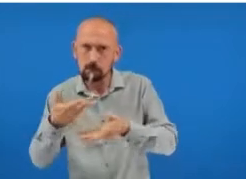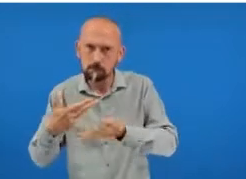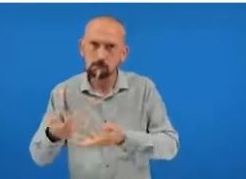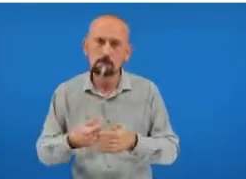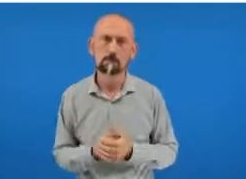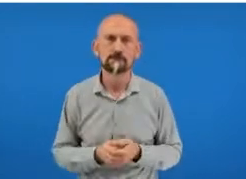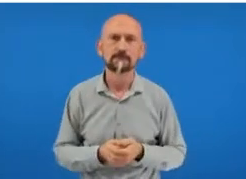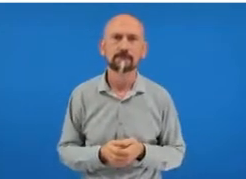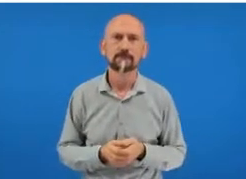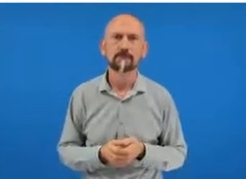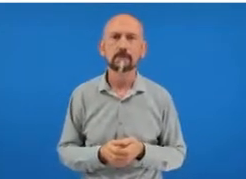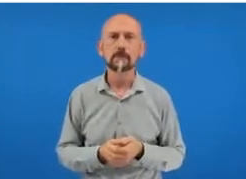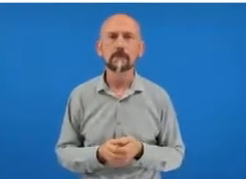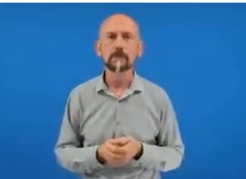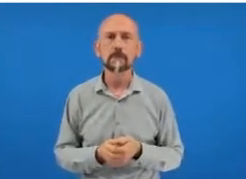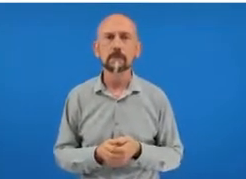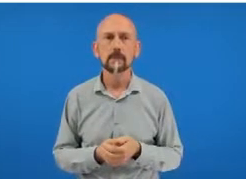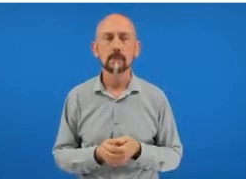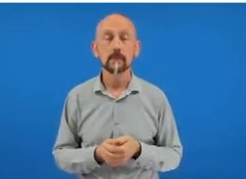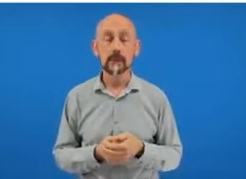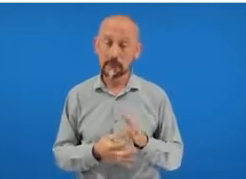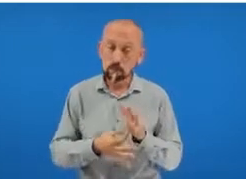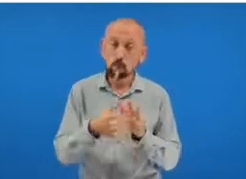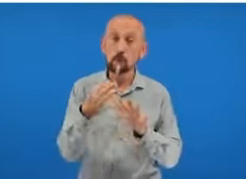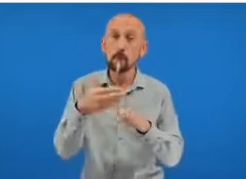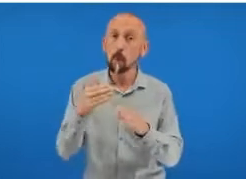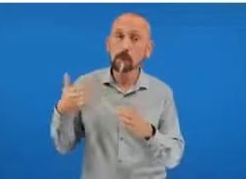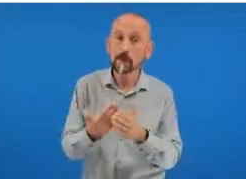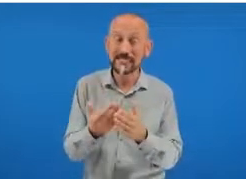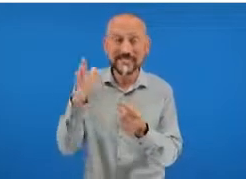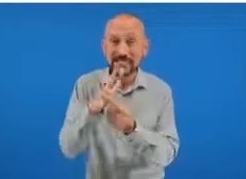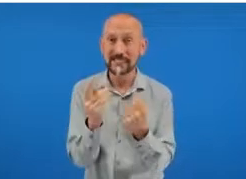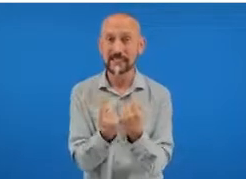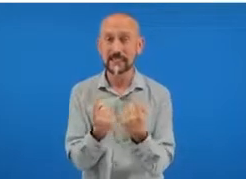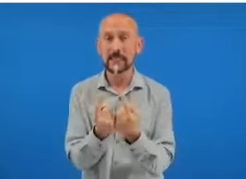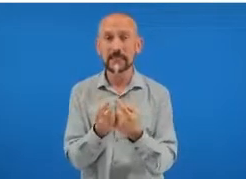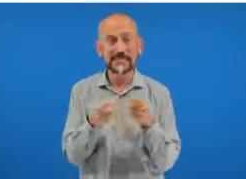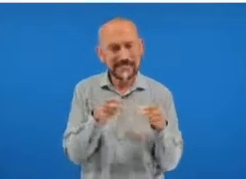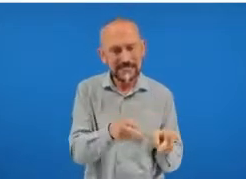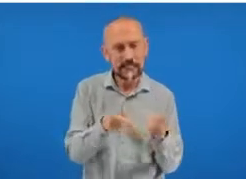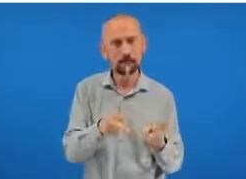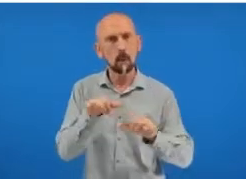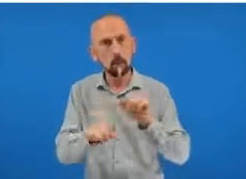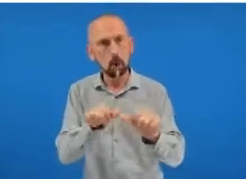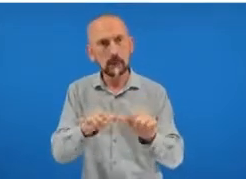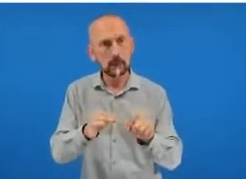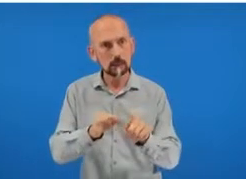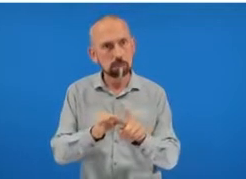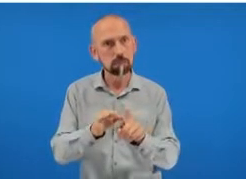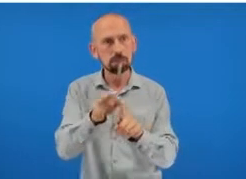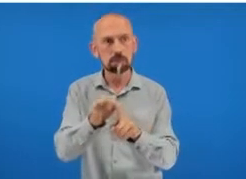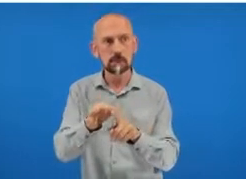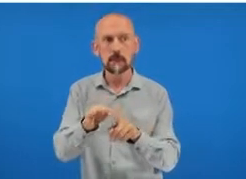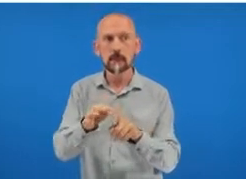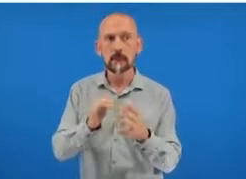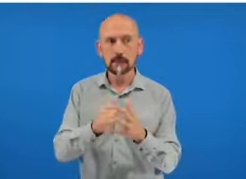A key factor in our improved performance has been the changes to systems and processes that have happened over time. Those of you familiar